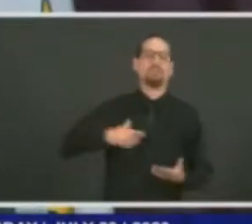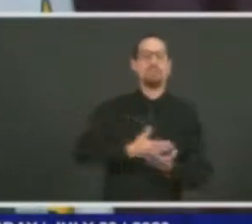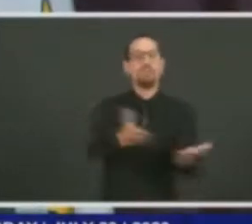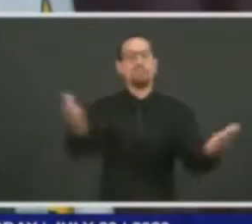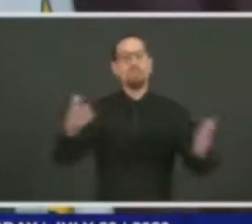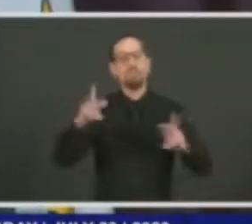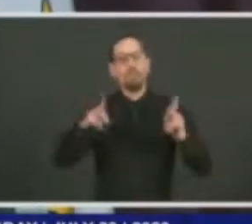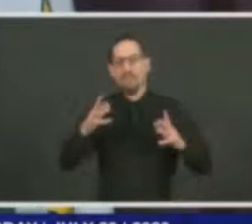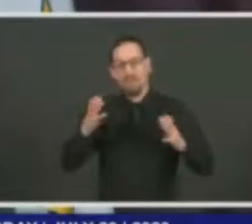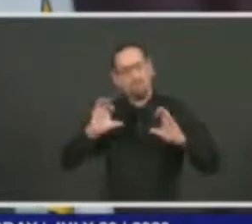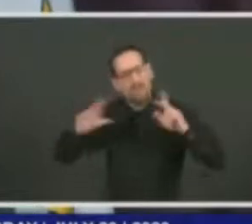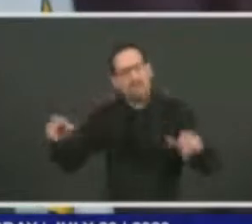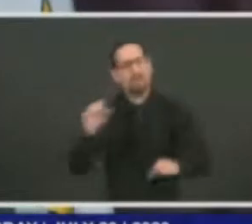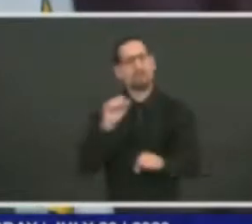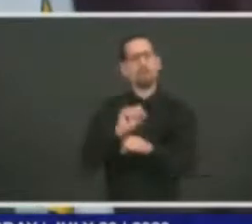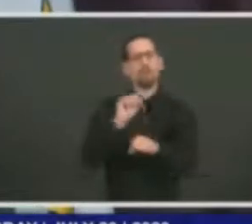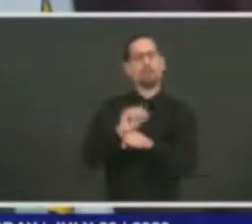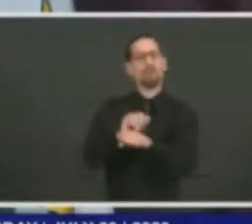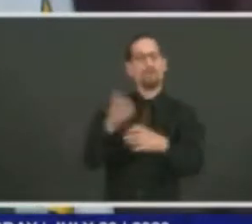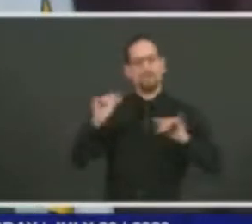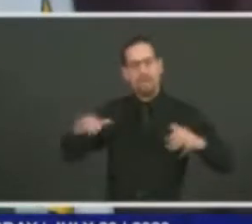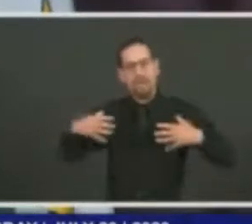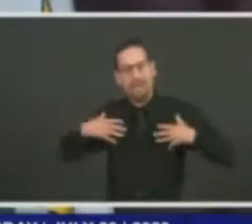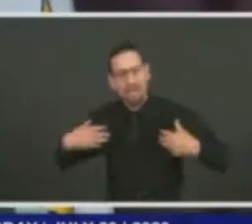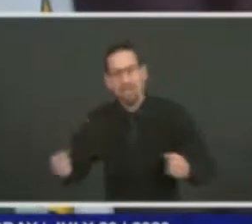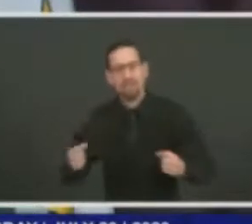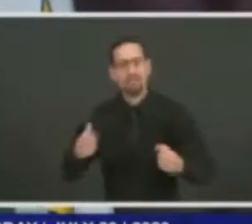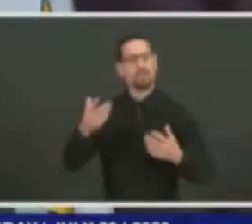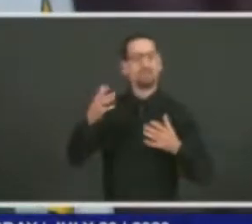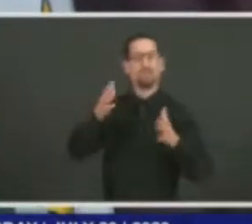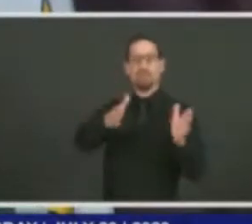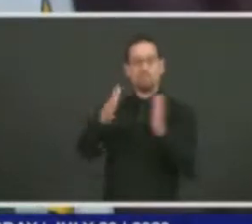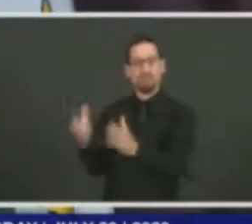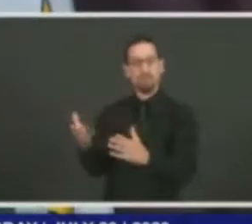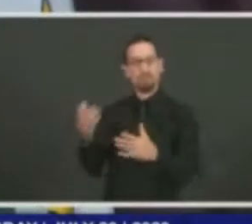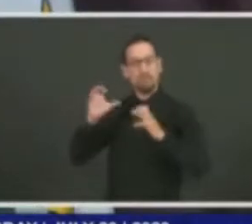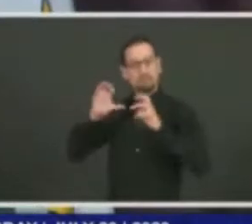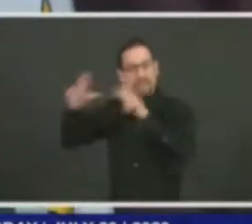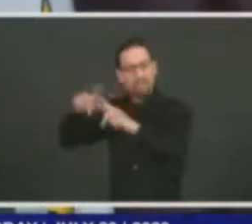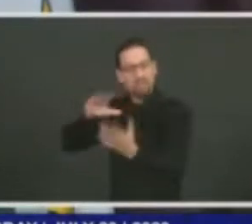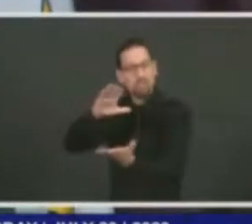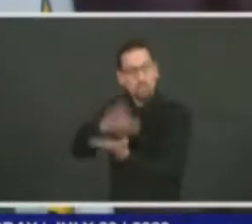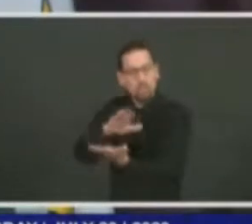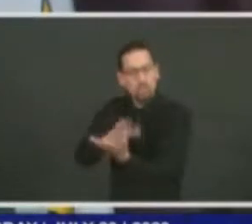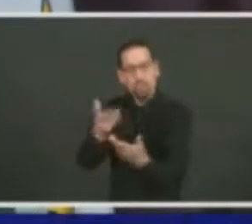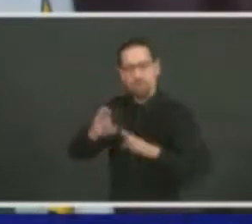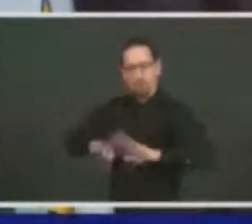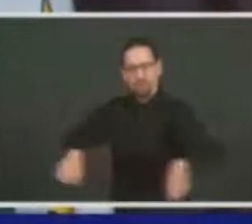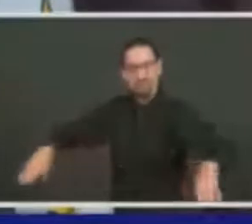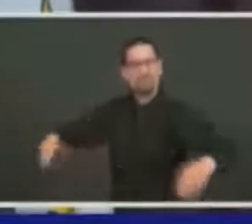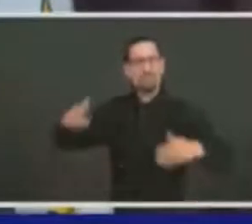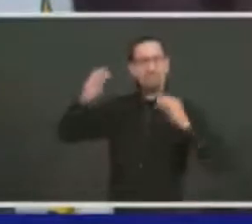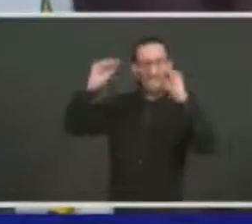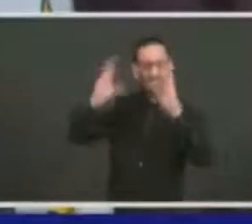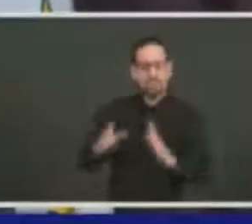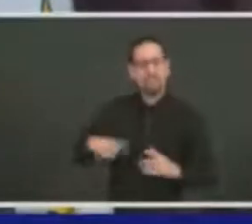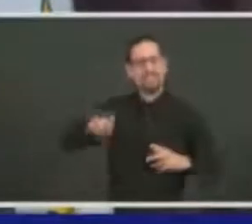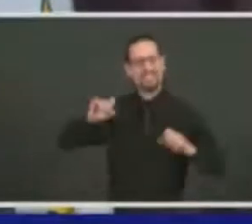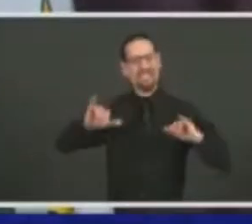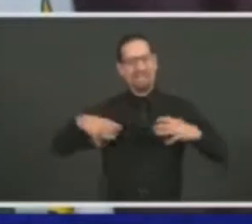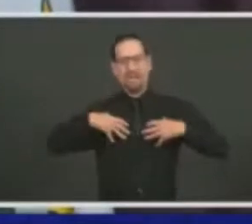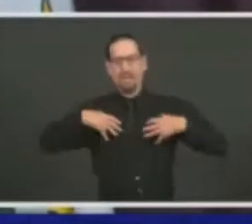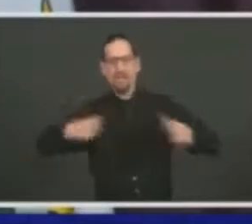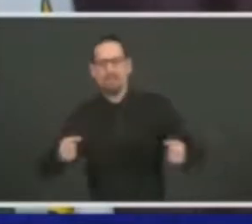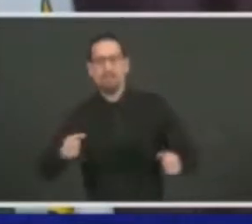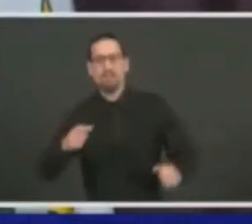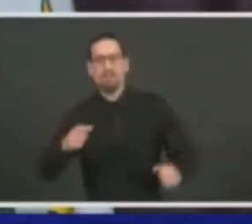one of the people who's been partying on a boat, partying in your backyard, partying around the pool, 20,